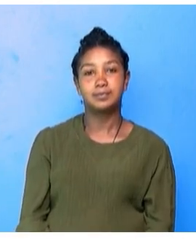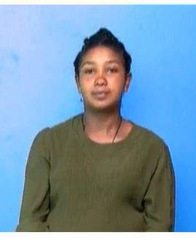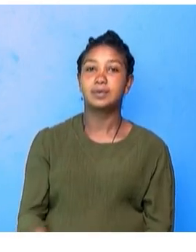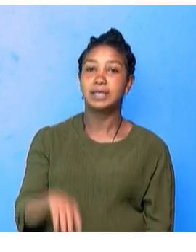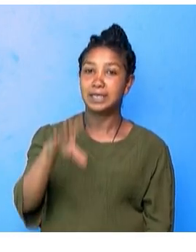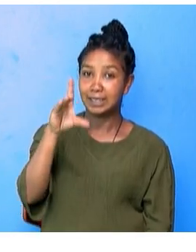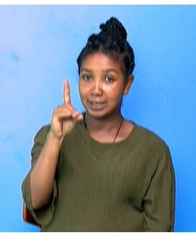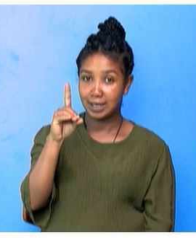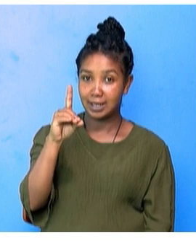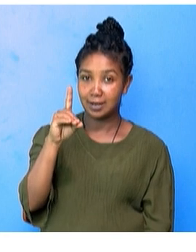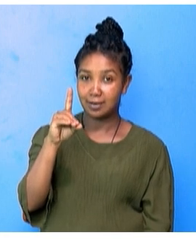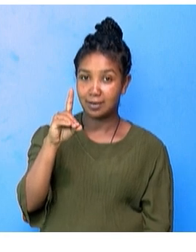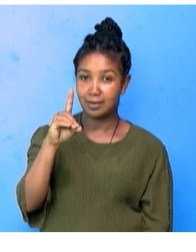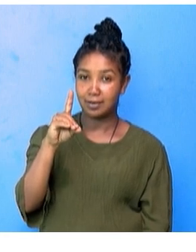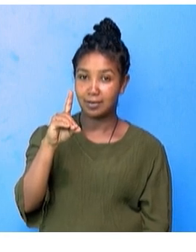D,